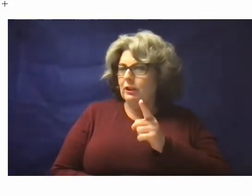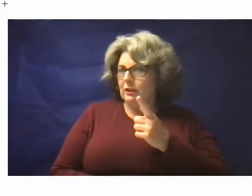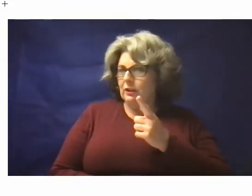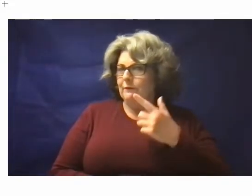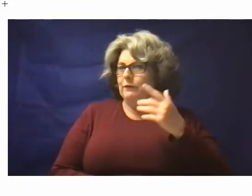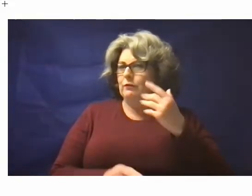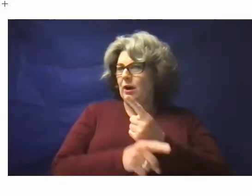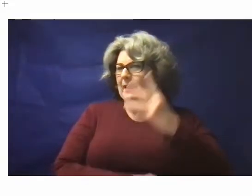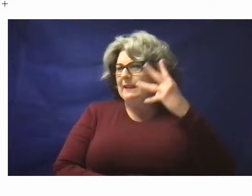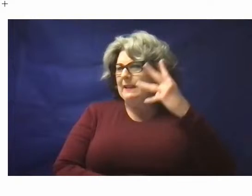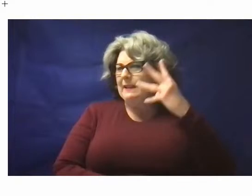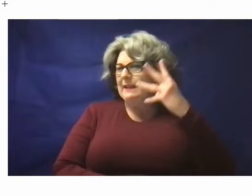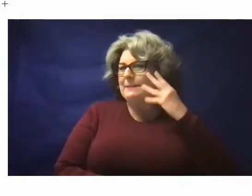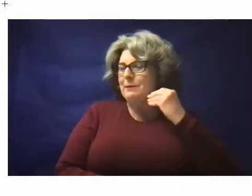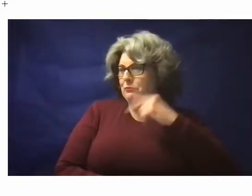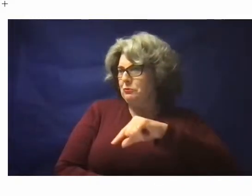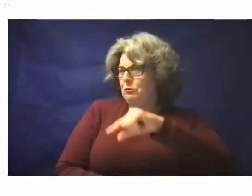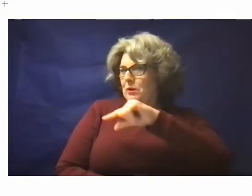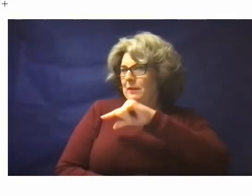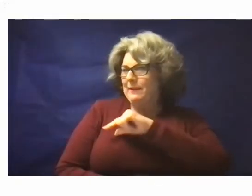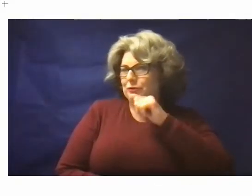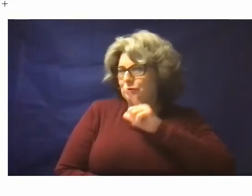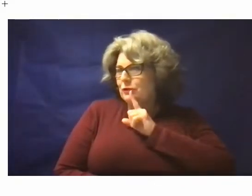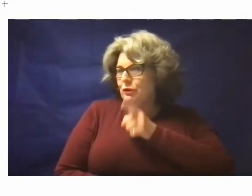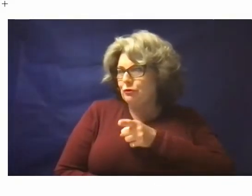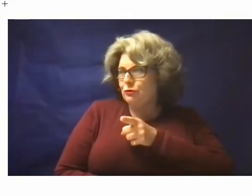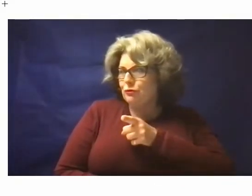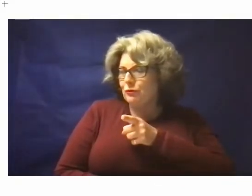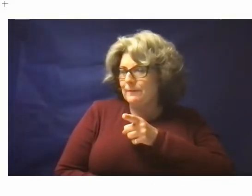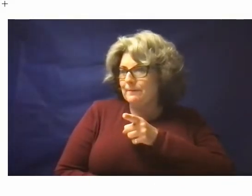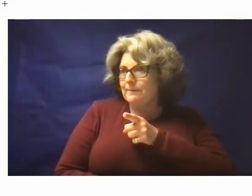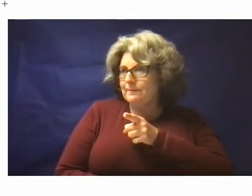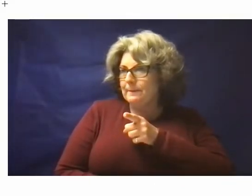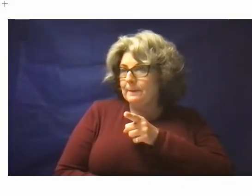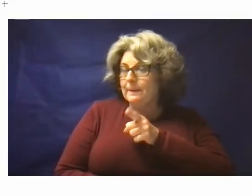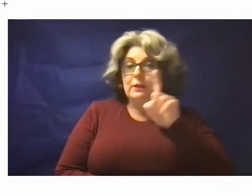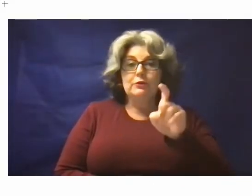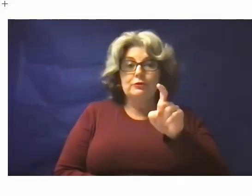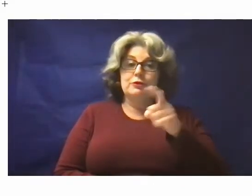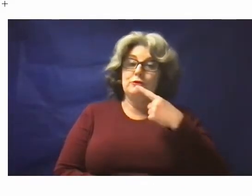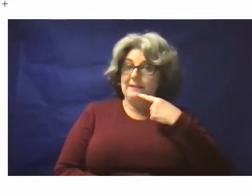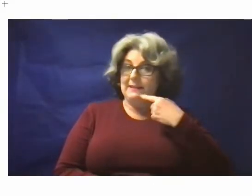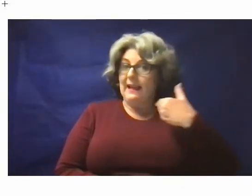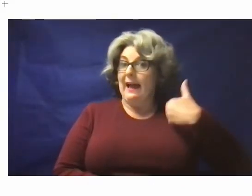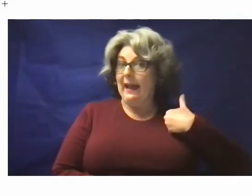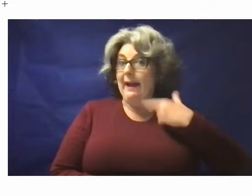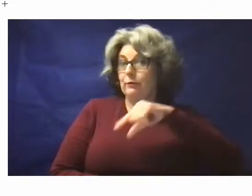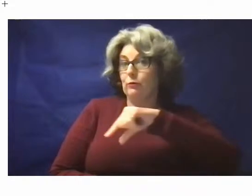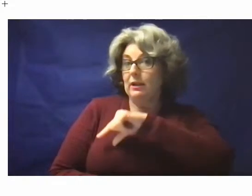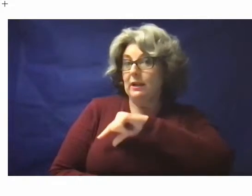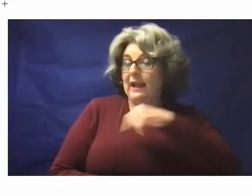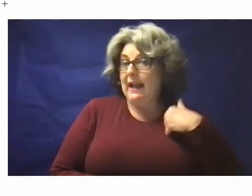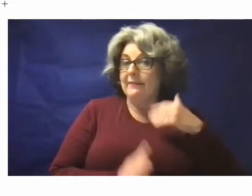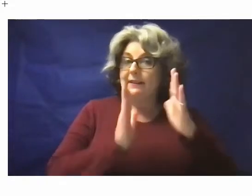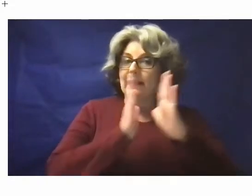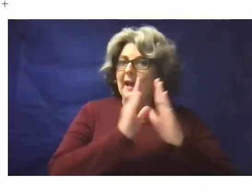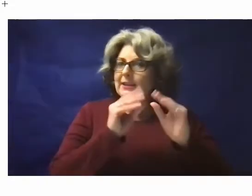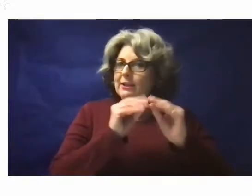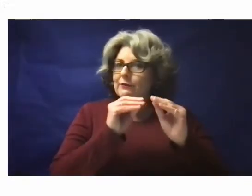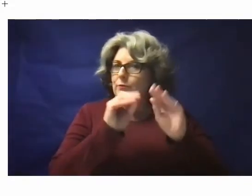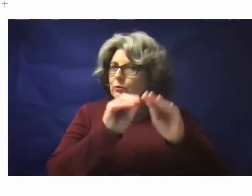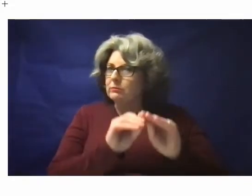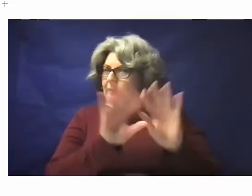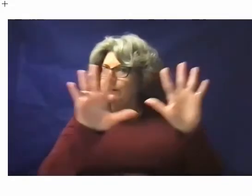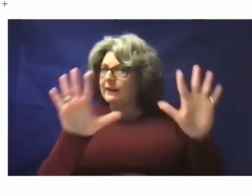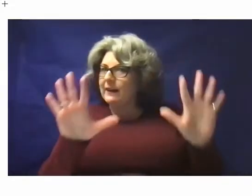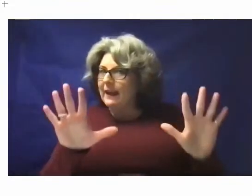or qualifications, and/or should you say that you have that qualification and ask for further clarification afterwards